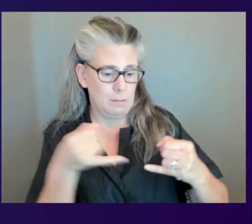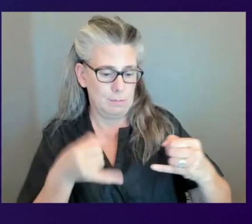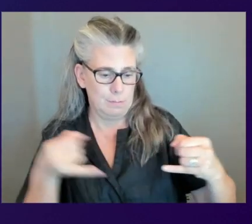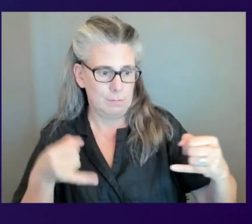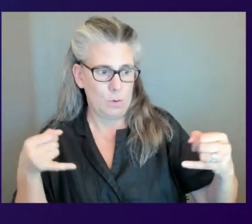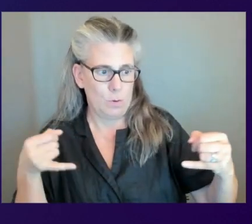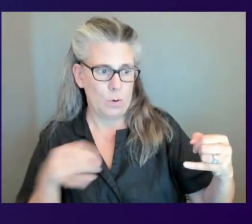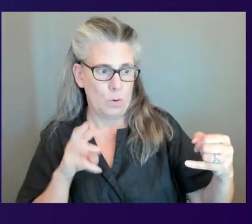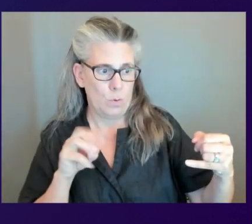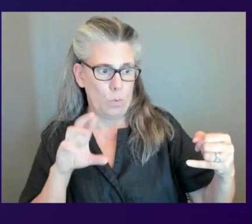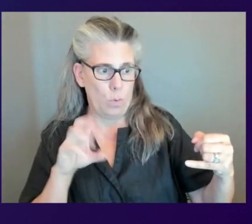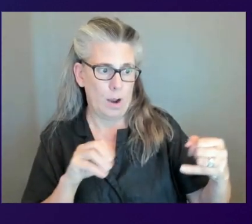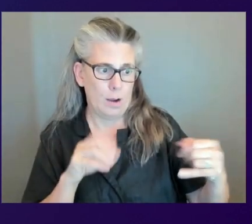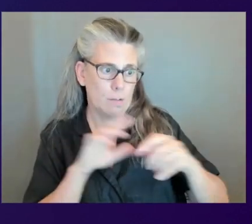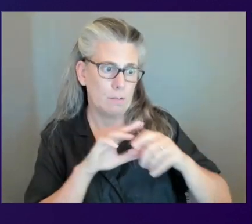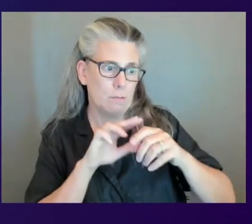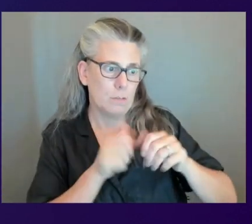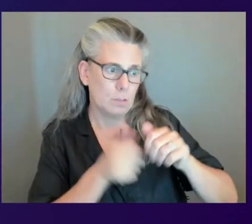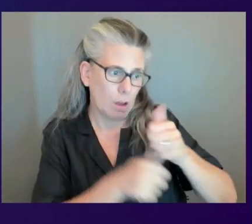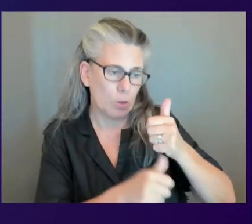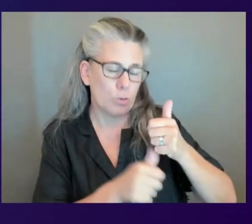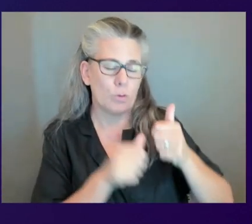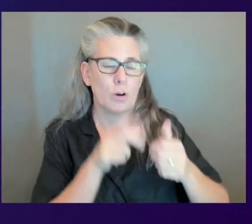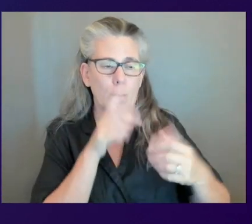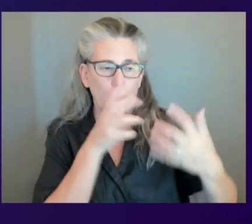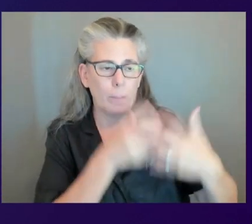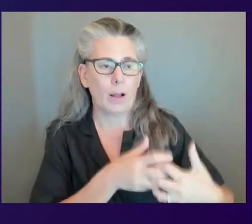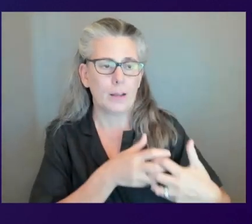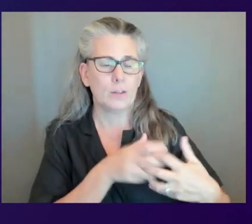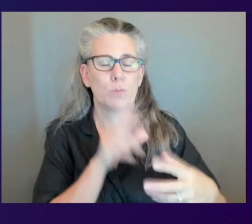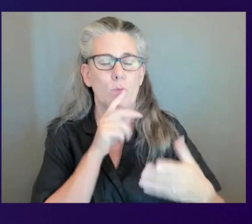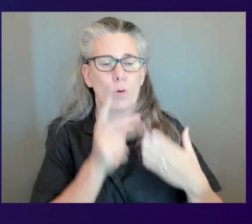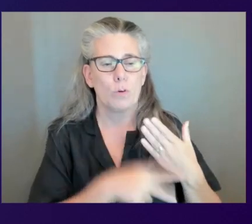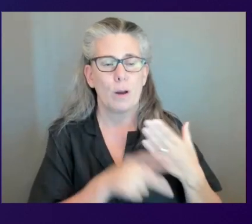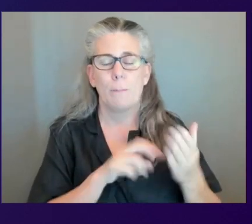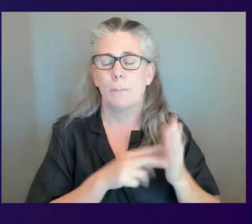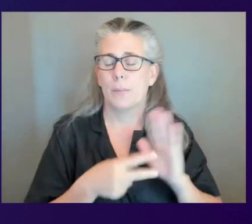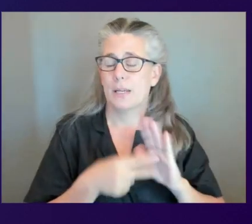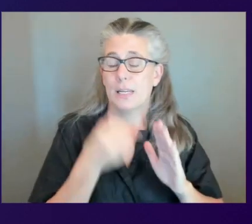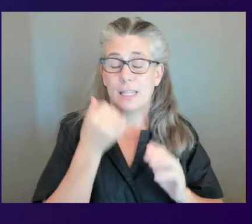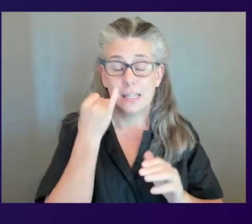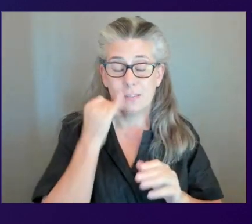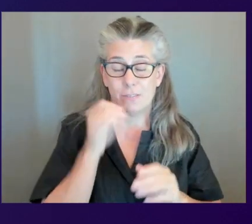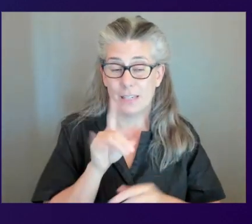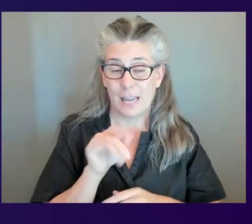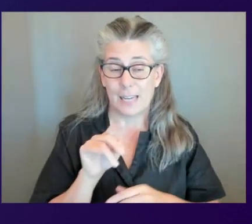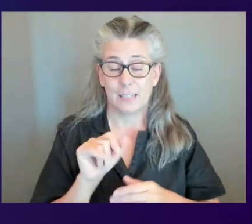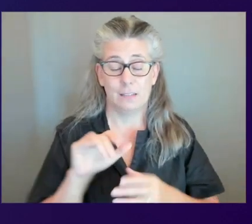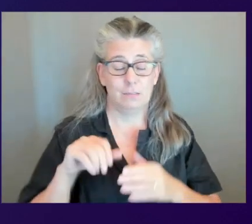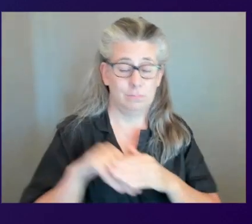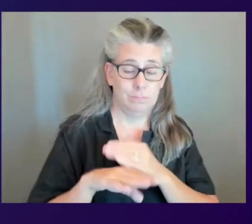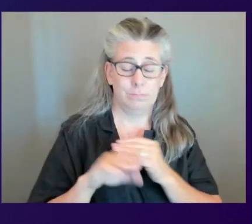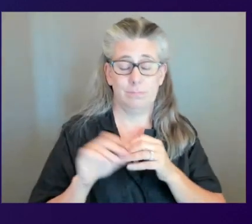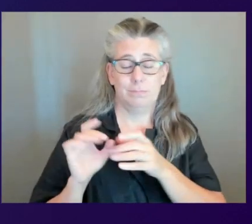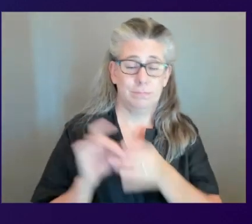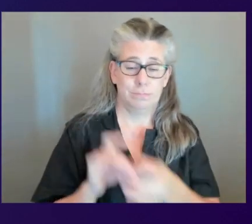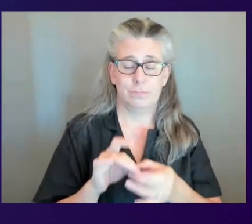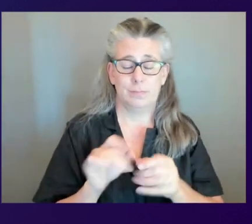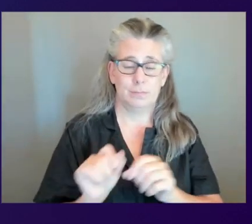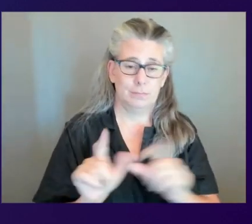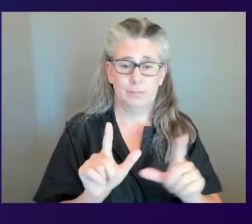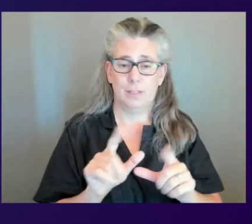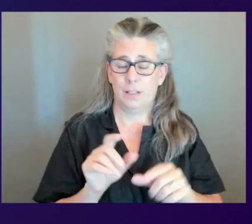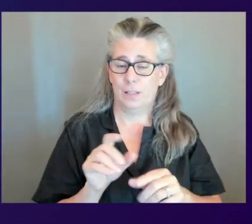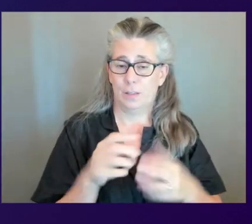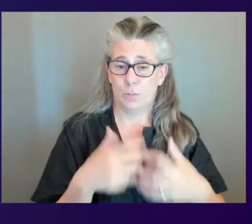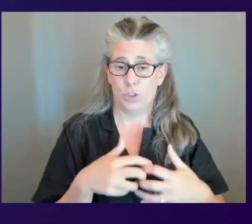program. And you said VPN. That means if that data is coming to this machine, every step of the way has to be guarded.